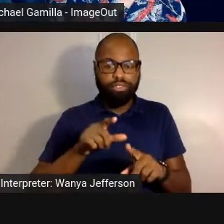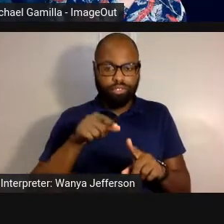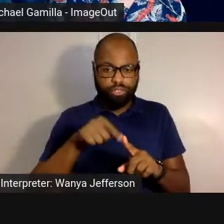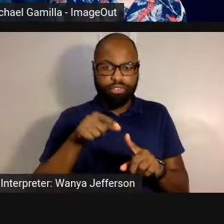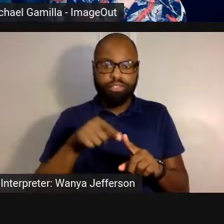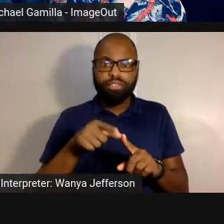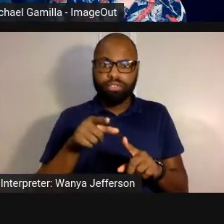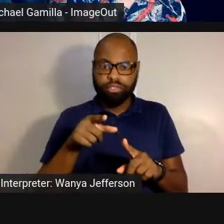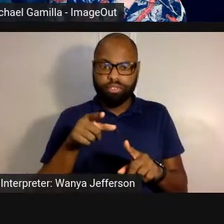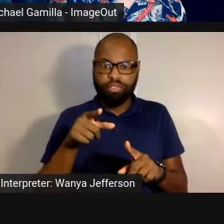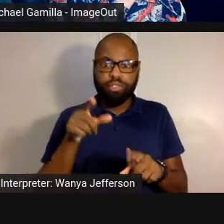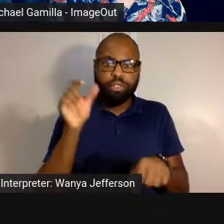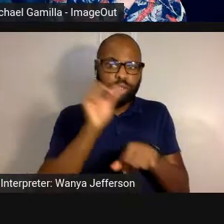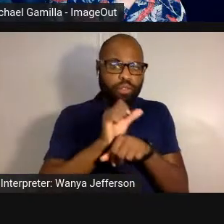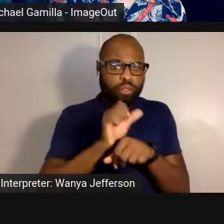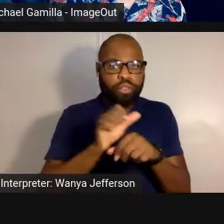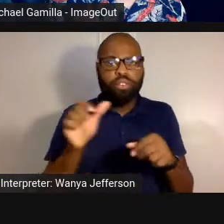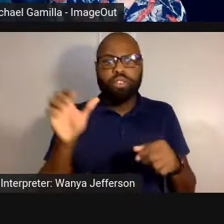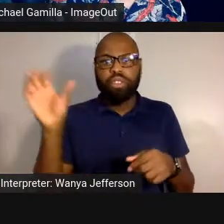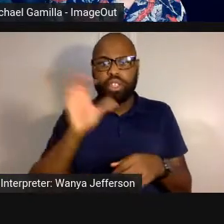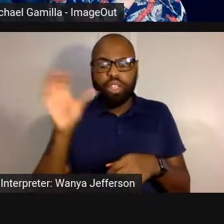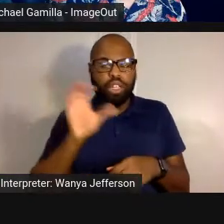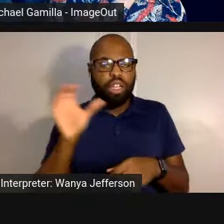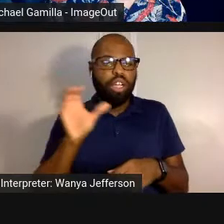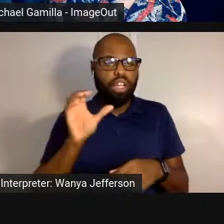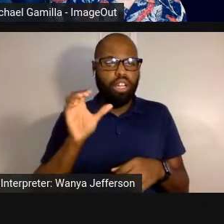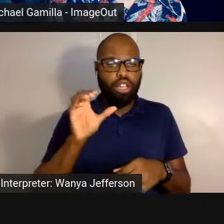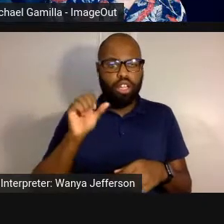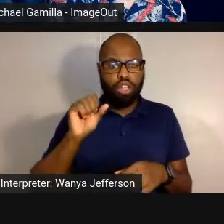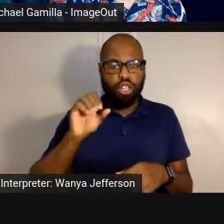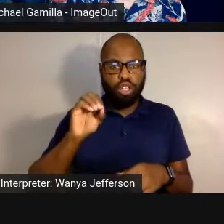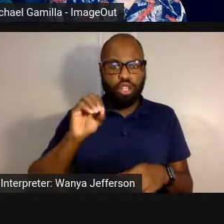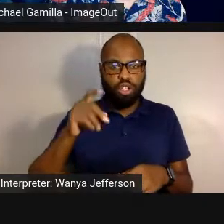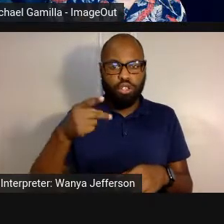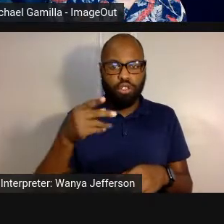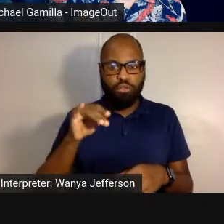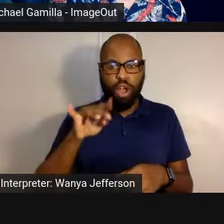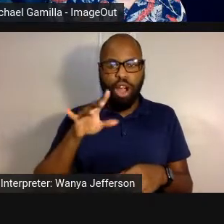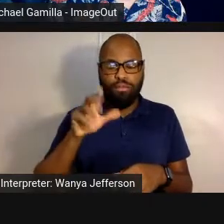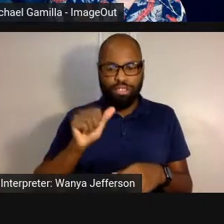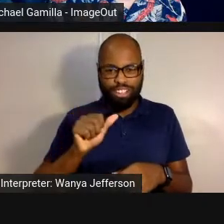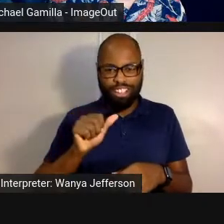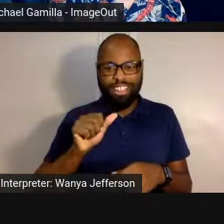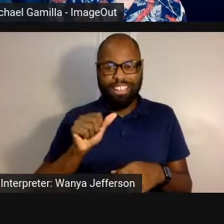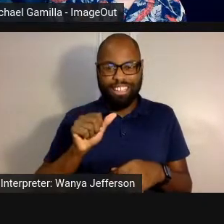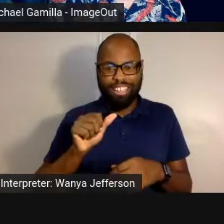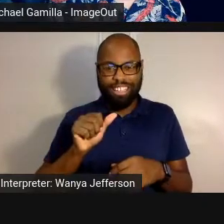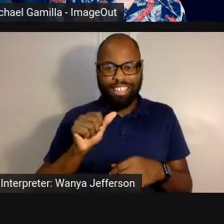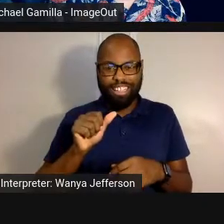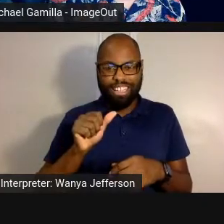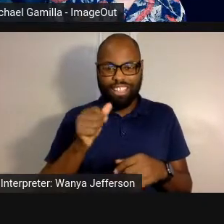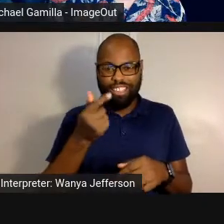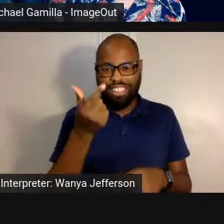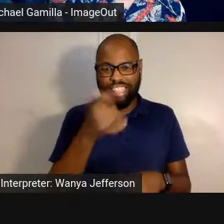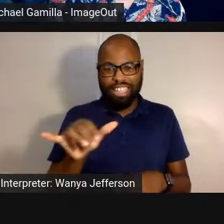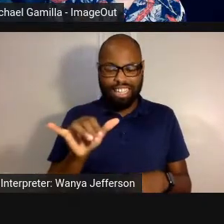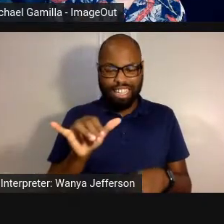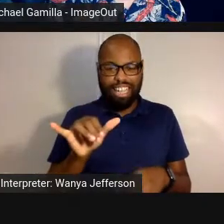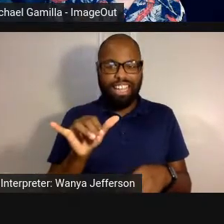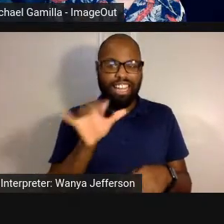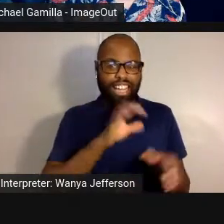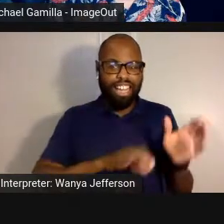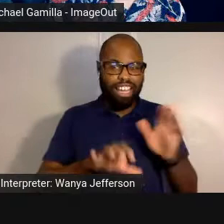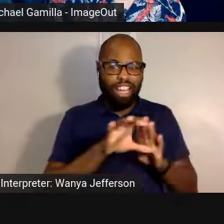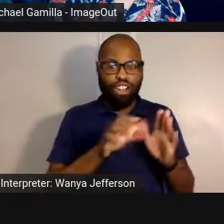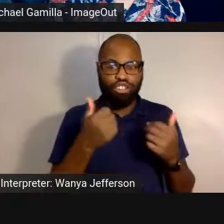a Colombian soap opera, and my character, it's a gay character who is trying to get out of